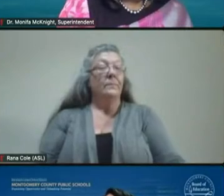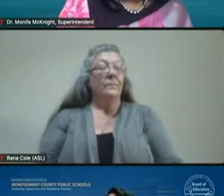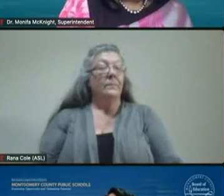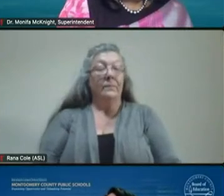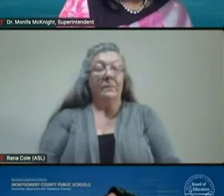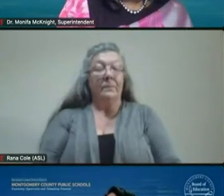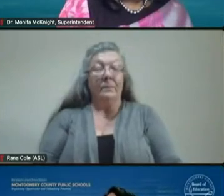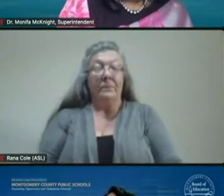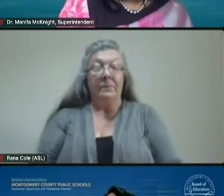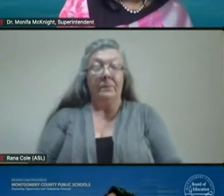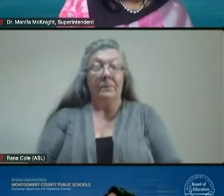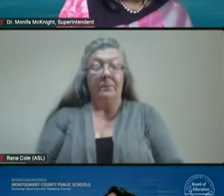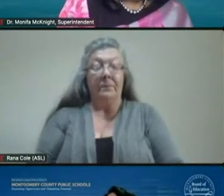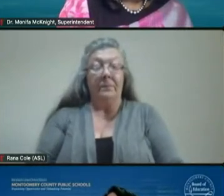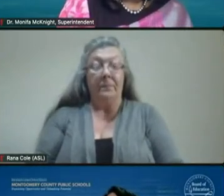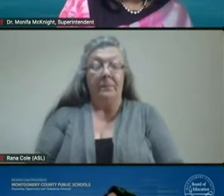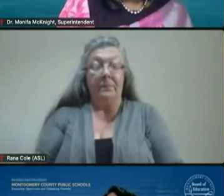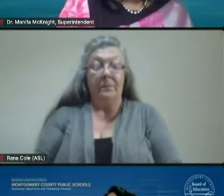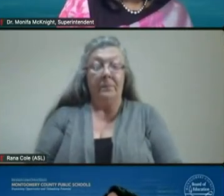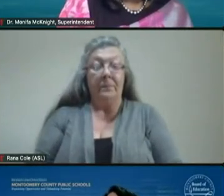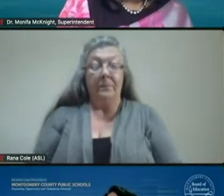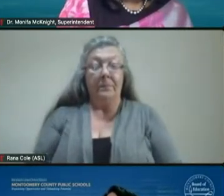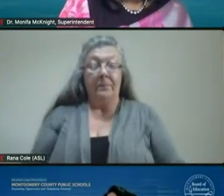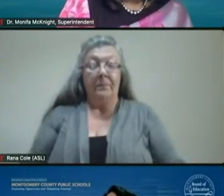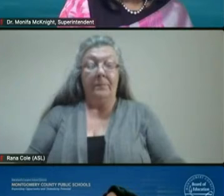Okay, thank you for that.